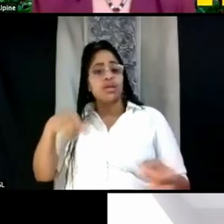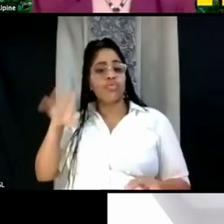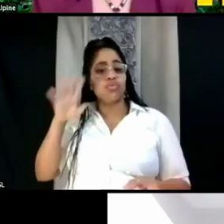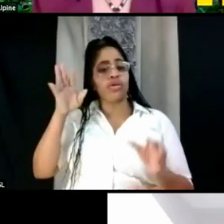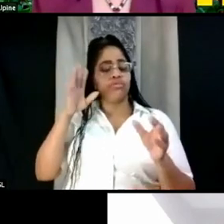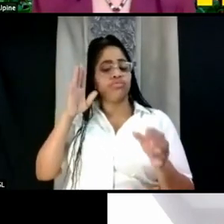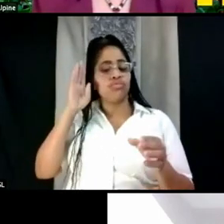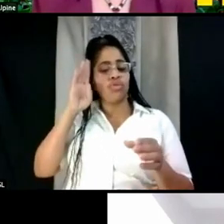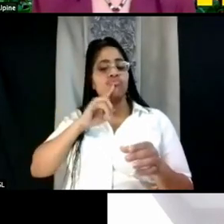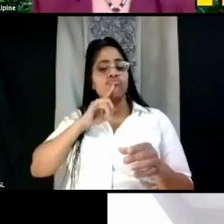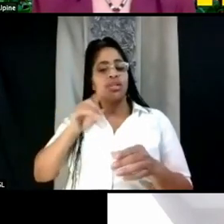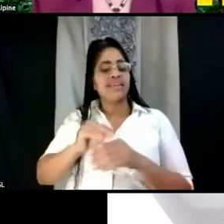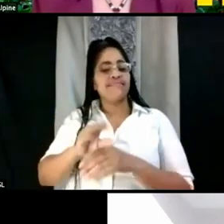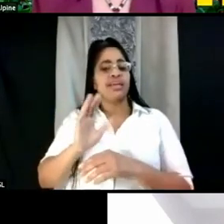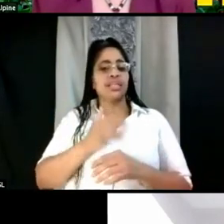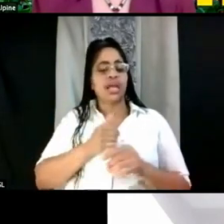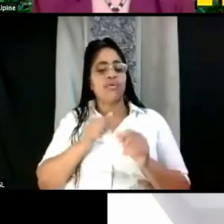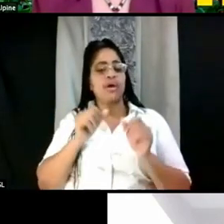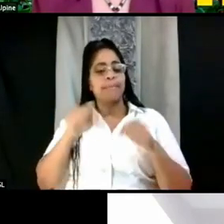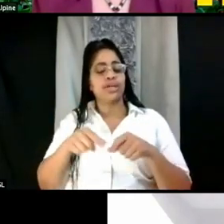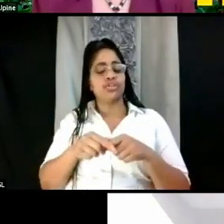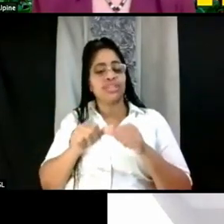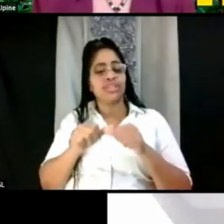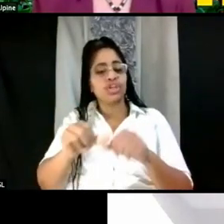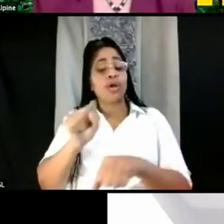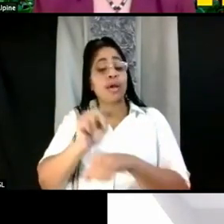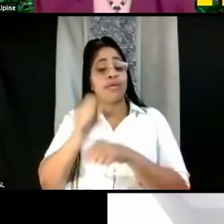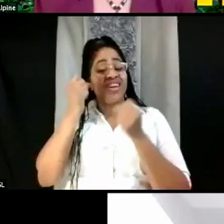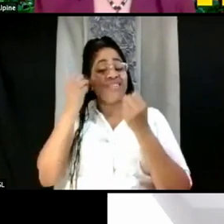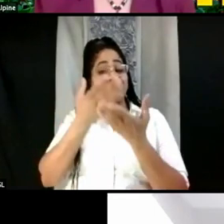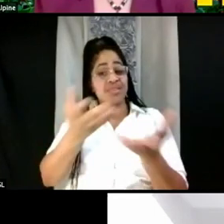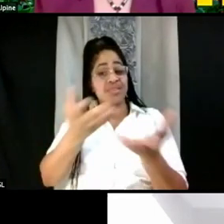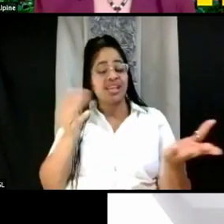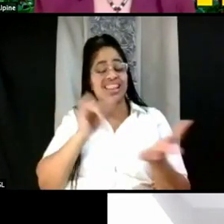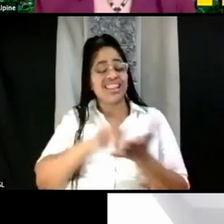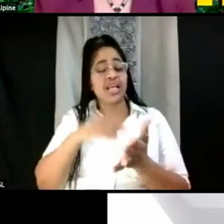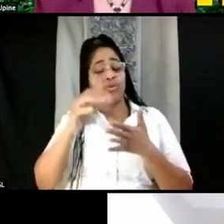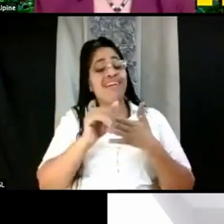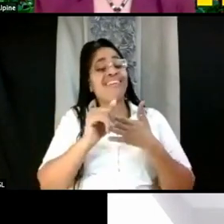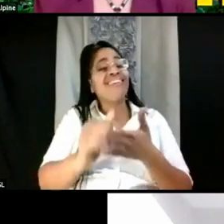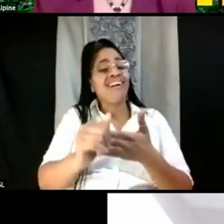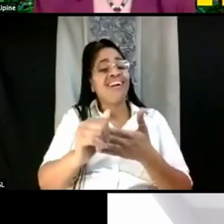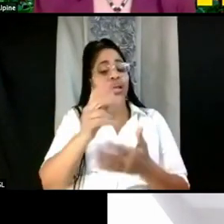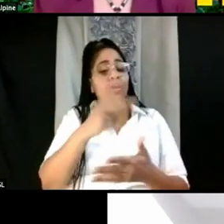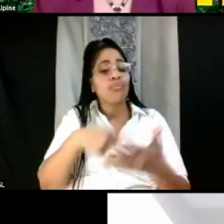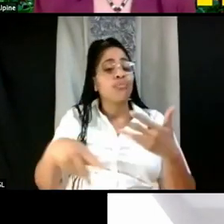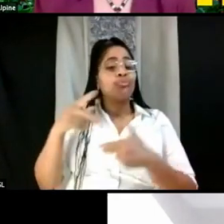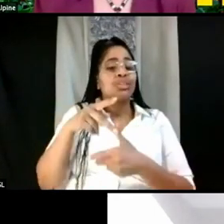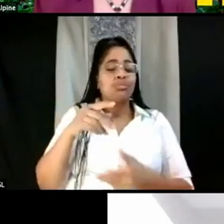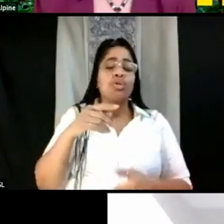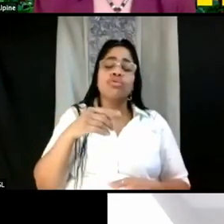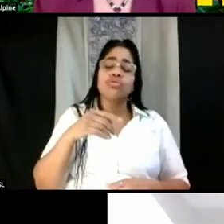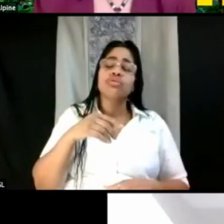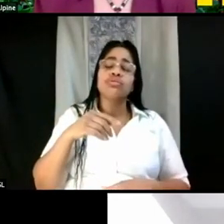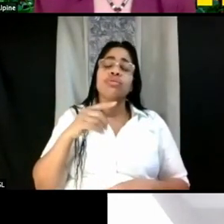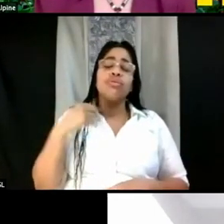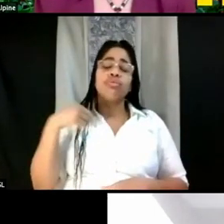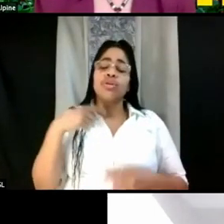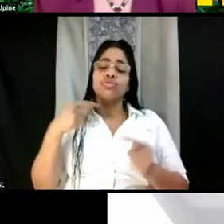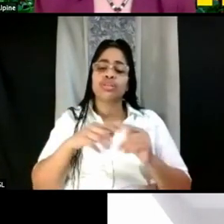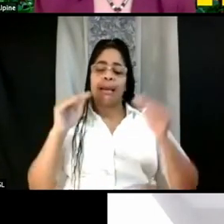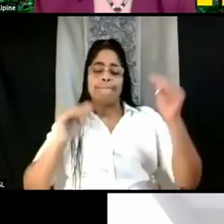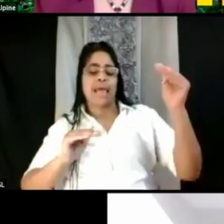our ability to continue employment for many. And that's one of the guiding principles as we try to balance the different